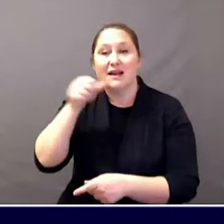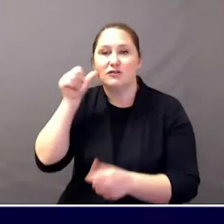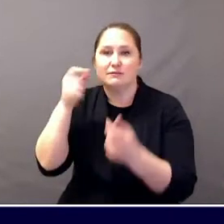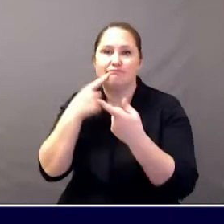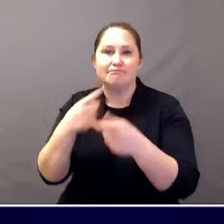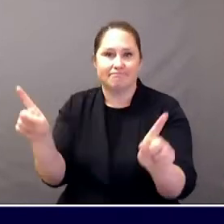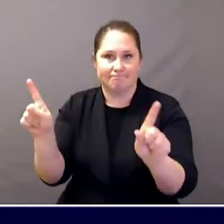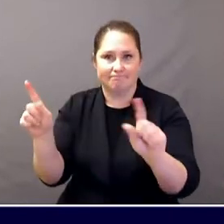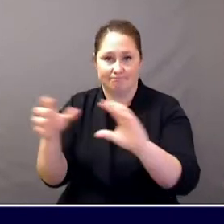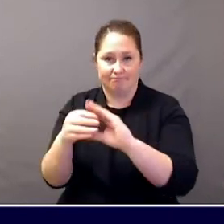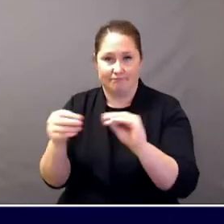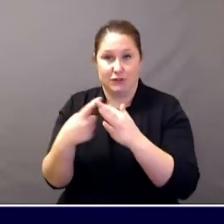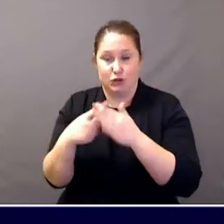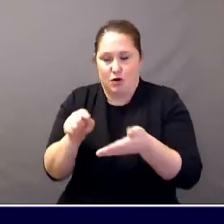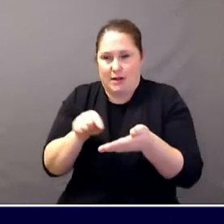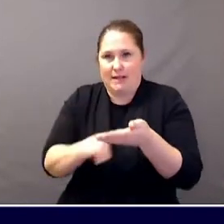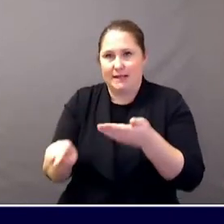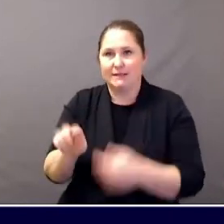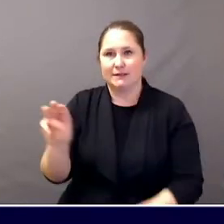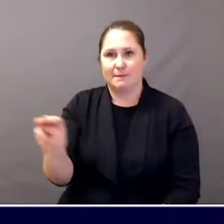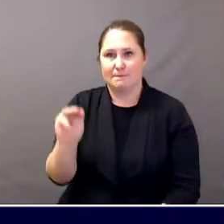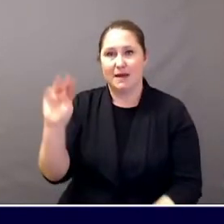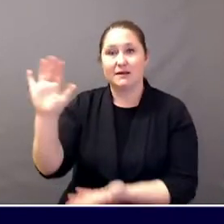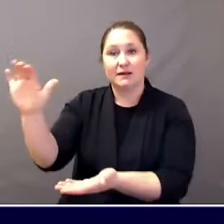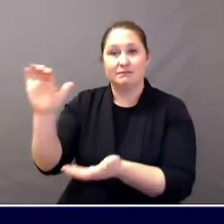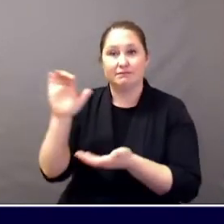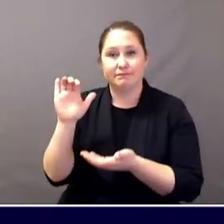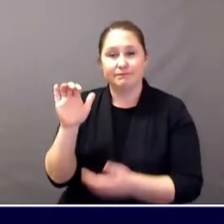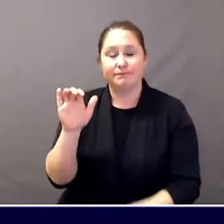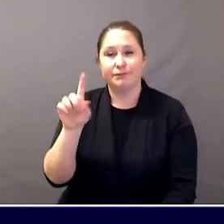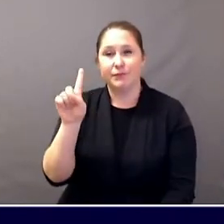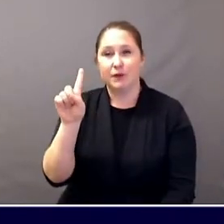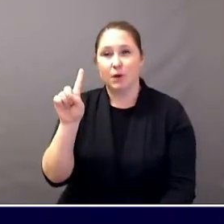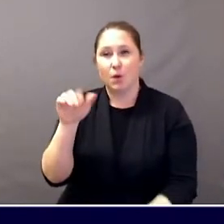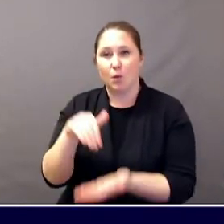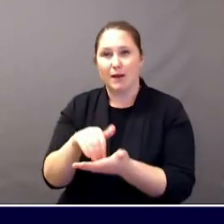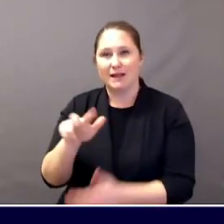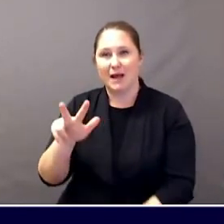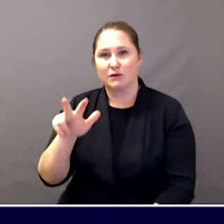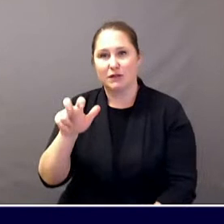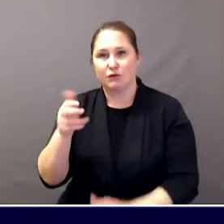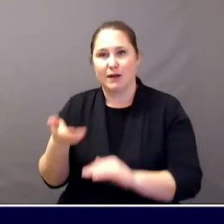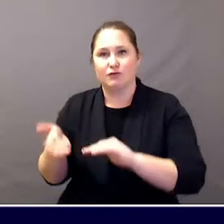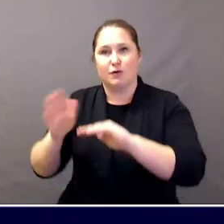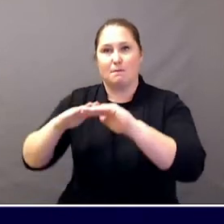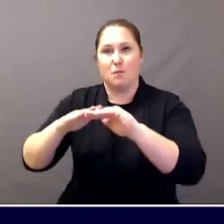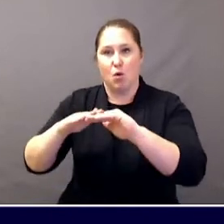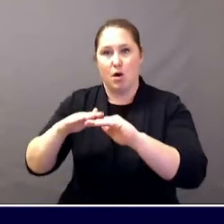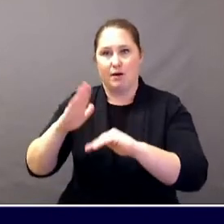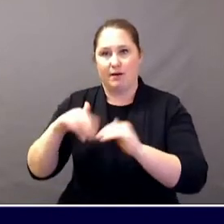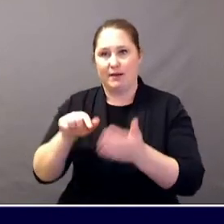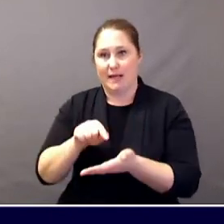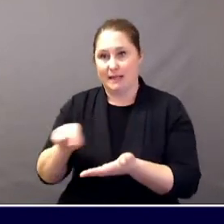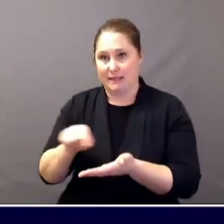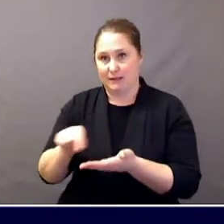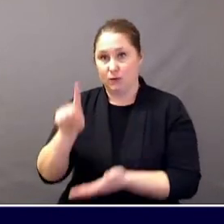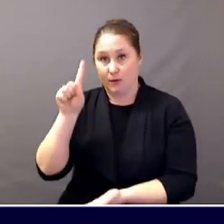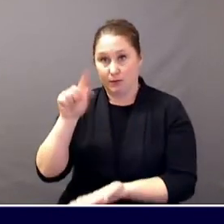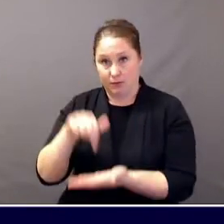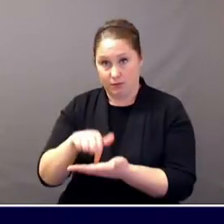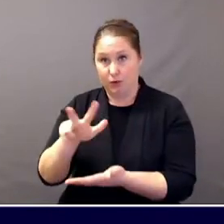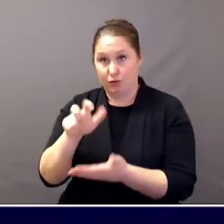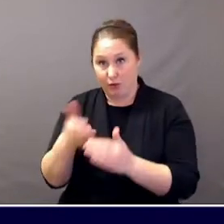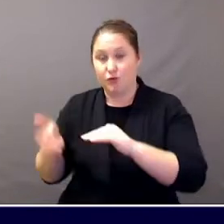starts this upcoming Monday is only about 1,300 doses more than we got this week. And as Governor Mills